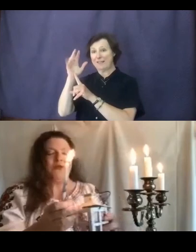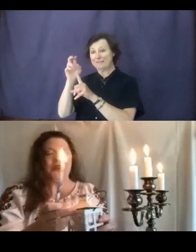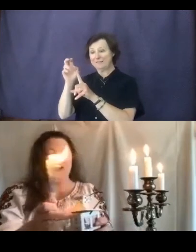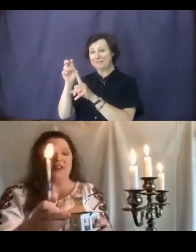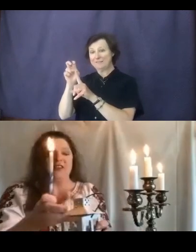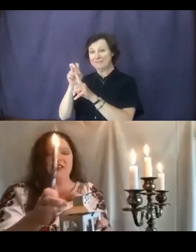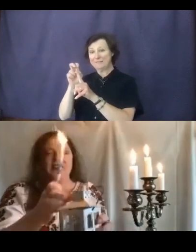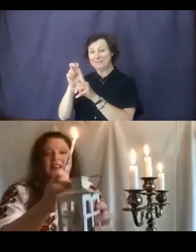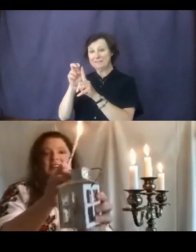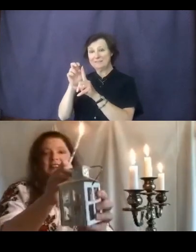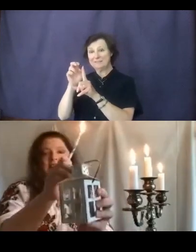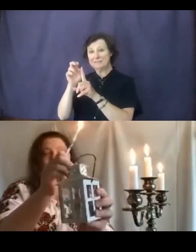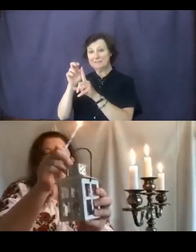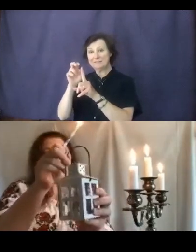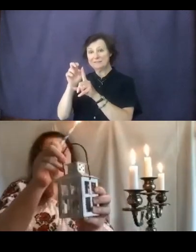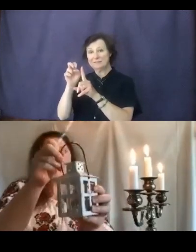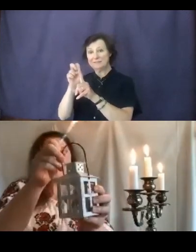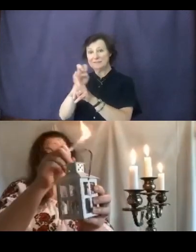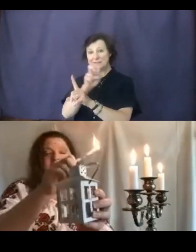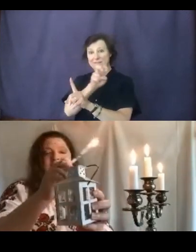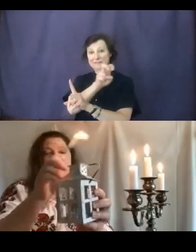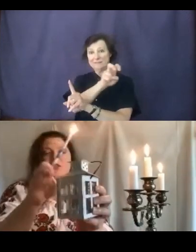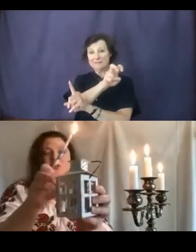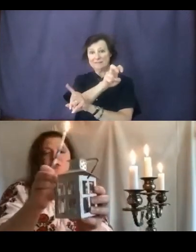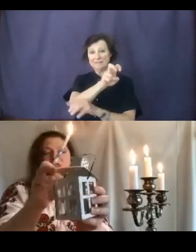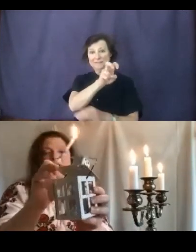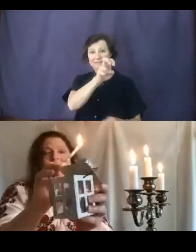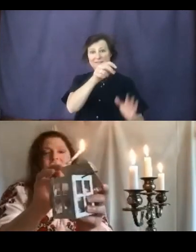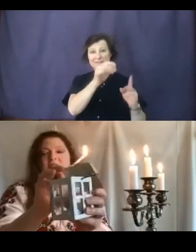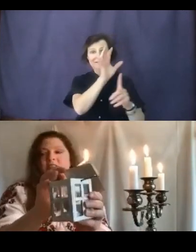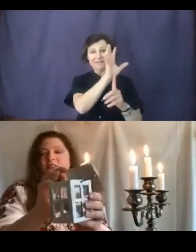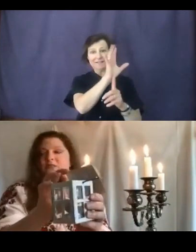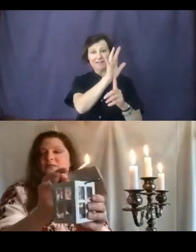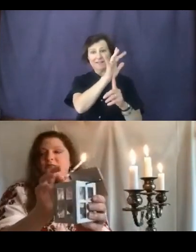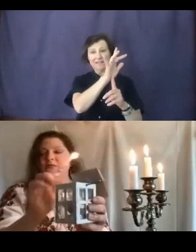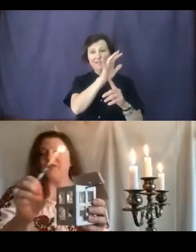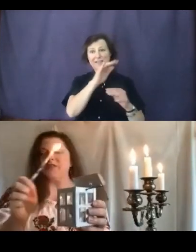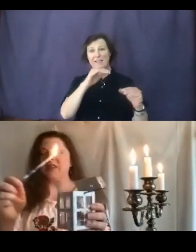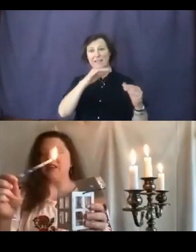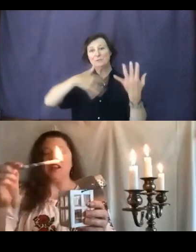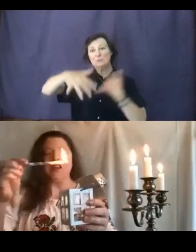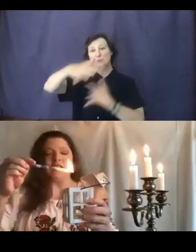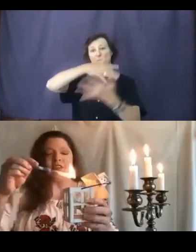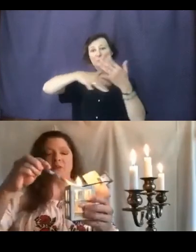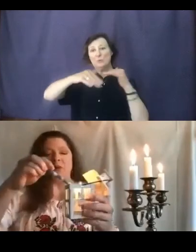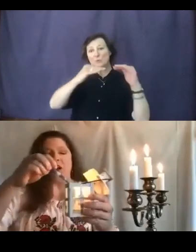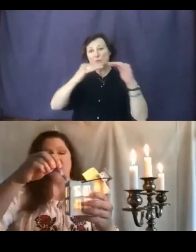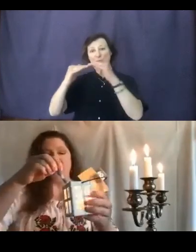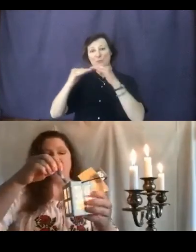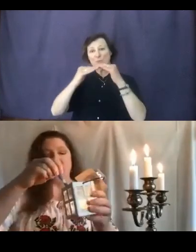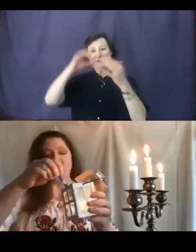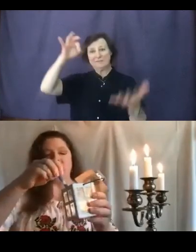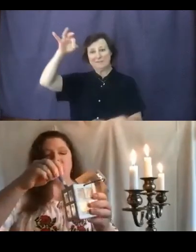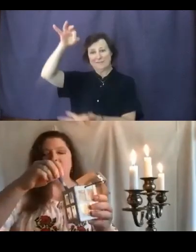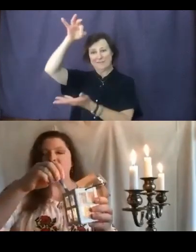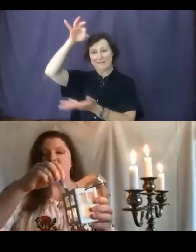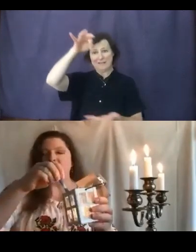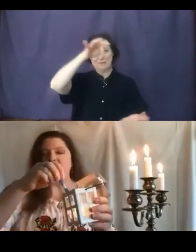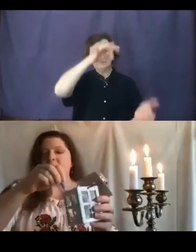and with it light the social justice lantern as a symbolic